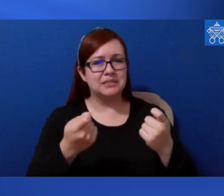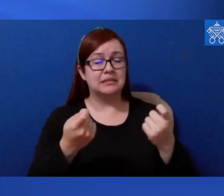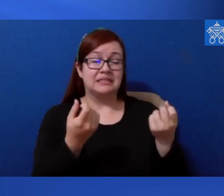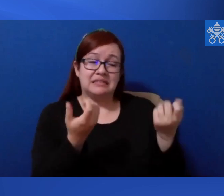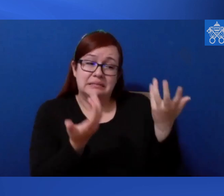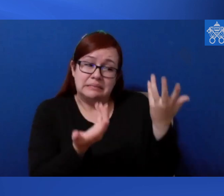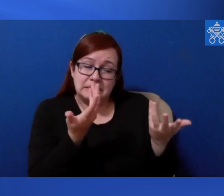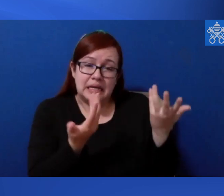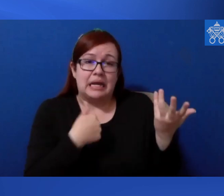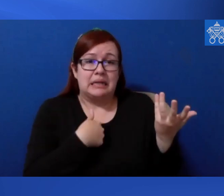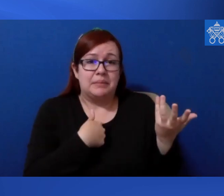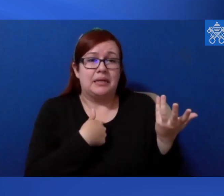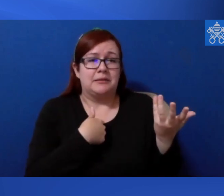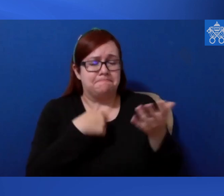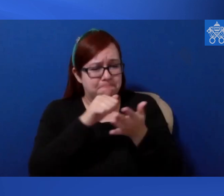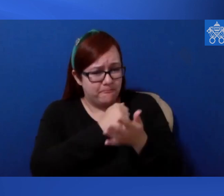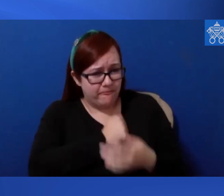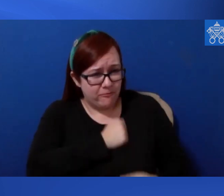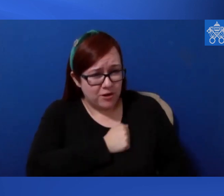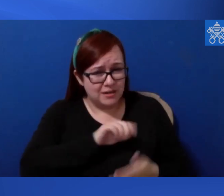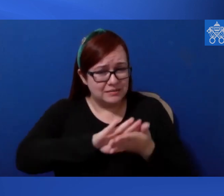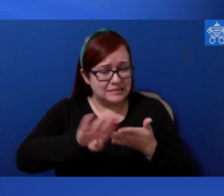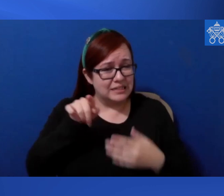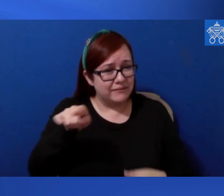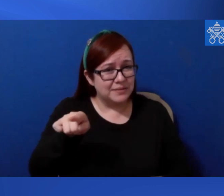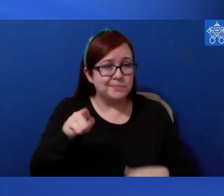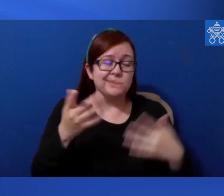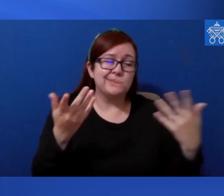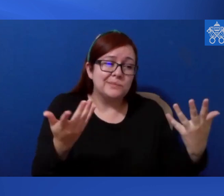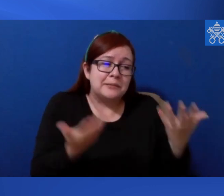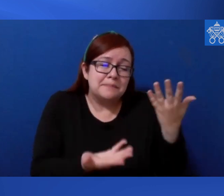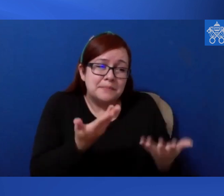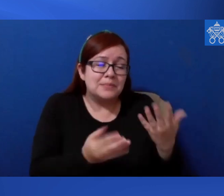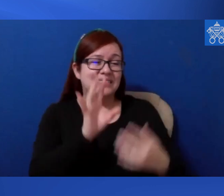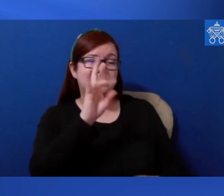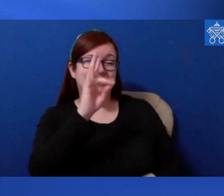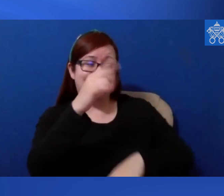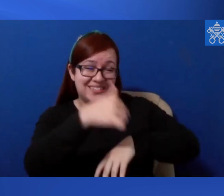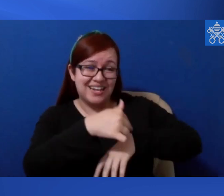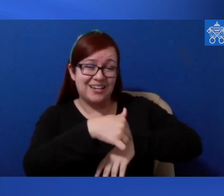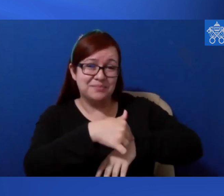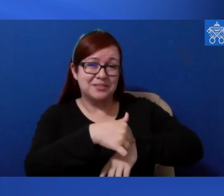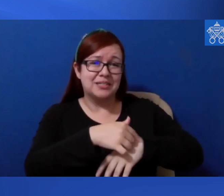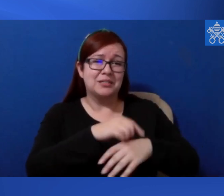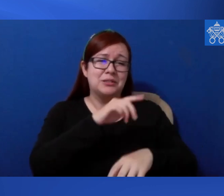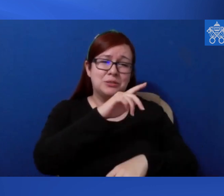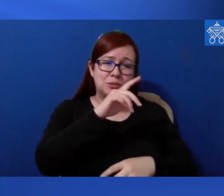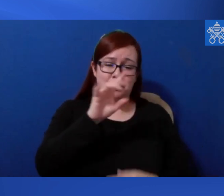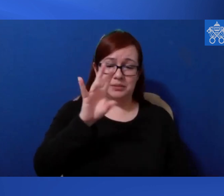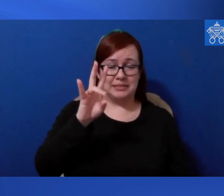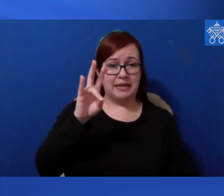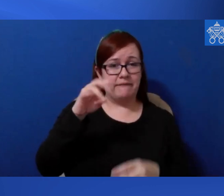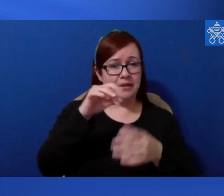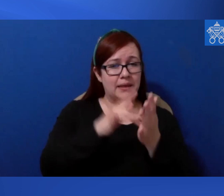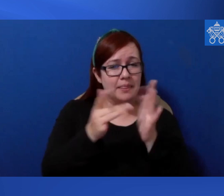Seven in the Bible is a number that indicates completeness. And so Peter is very generous